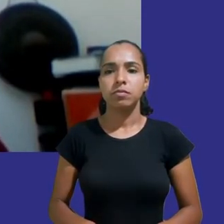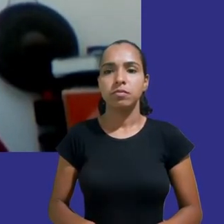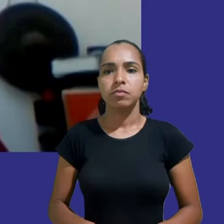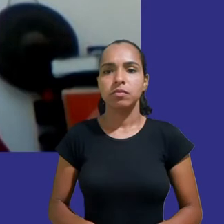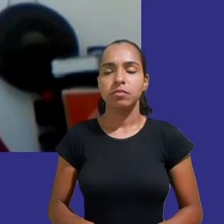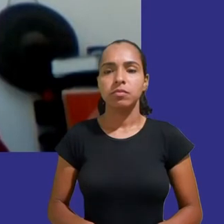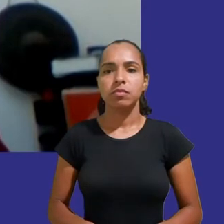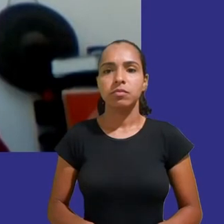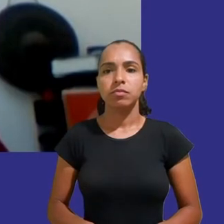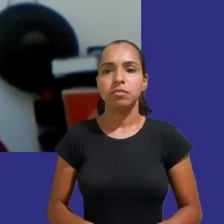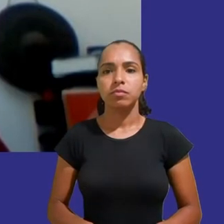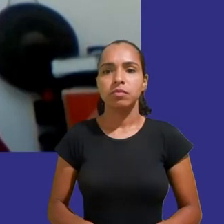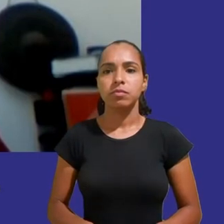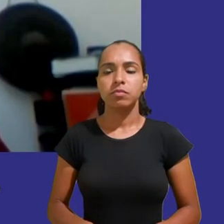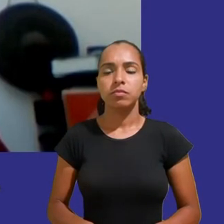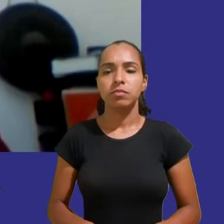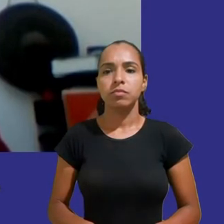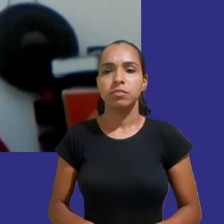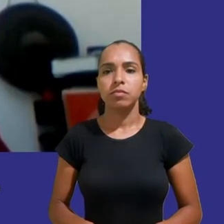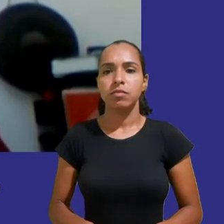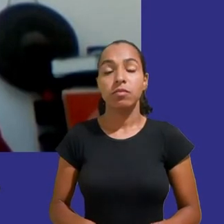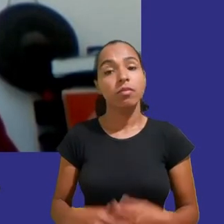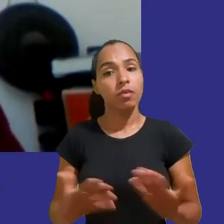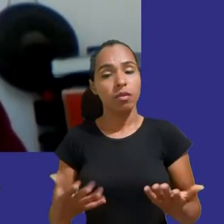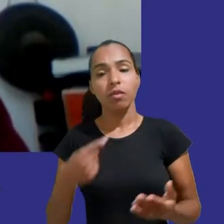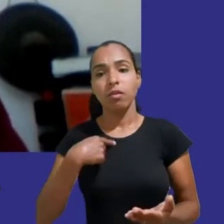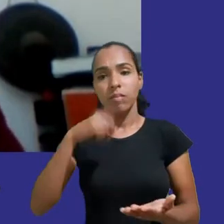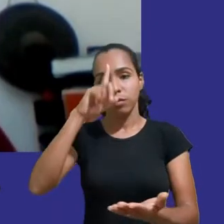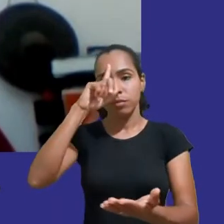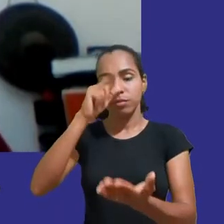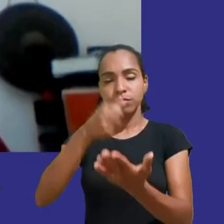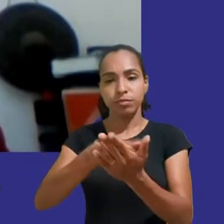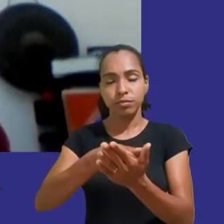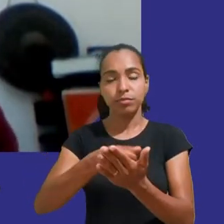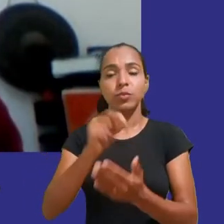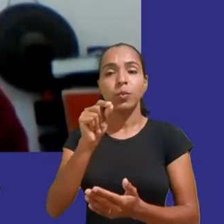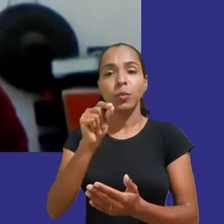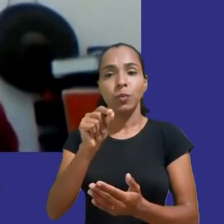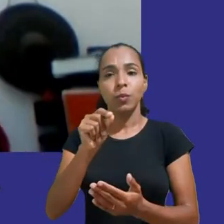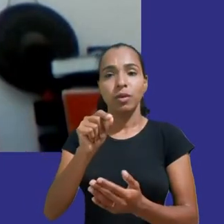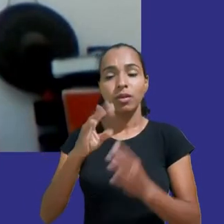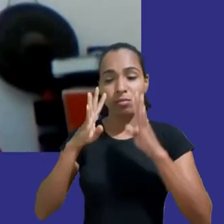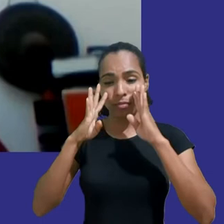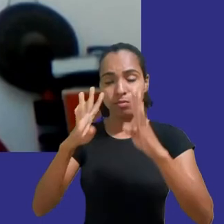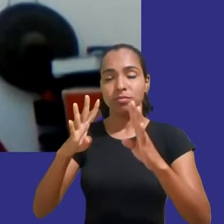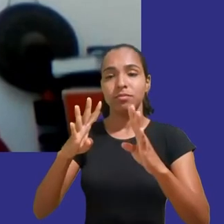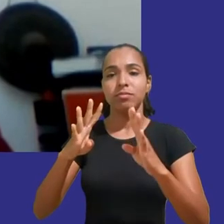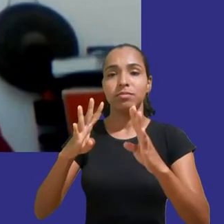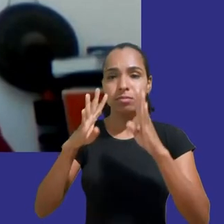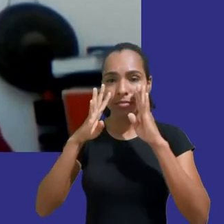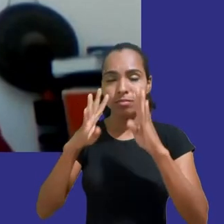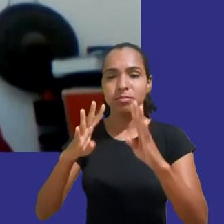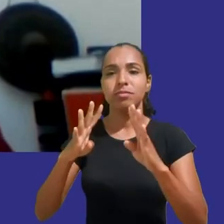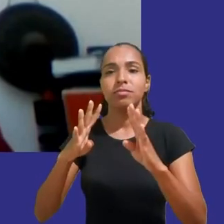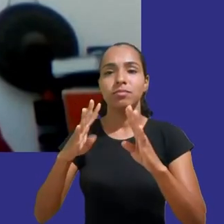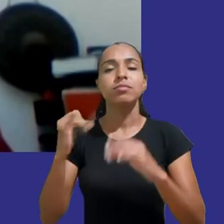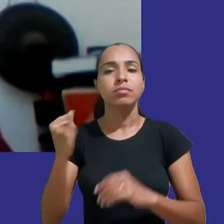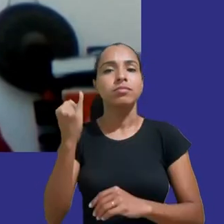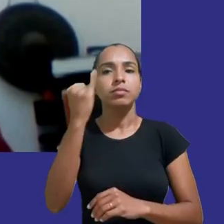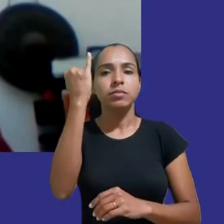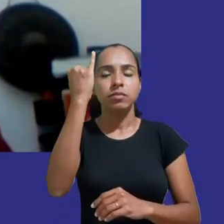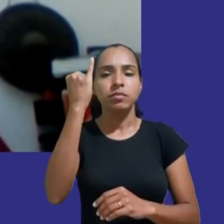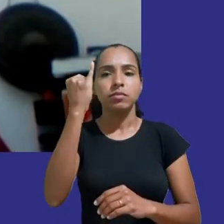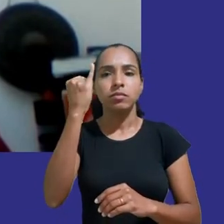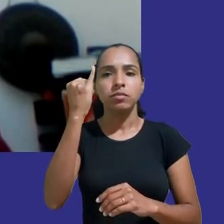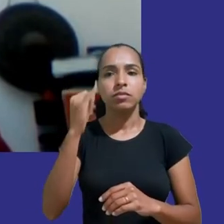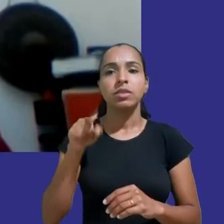to focus more of my time at looking at this really important new intersection of children and digital rights and what I found was that actually there are a lot of